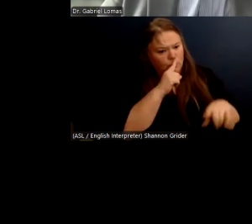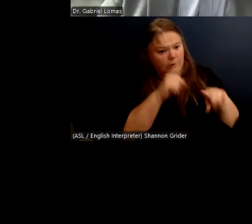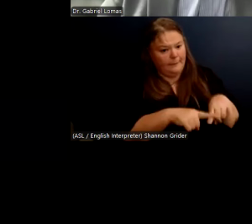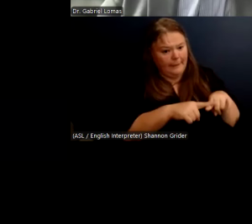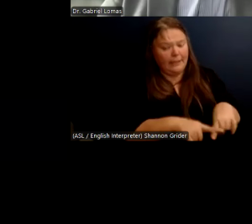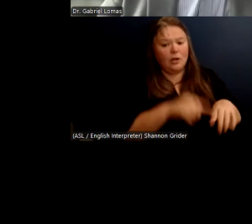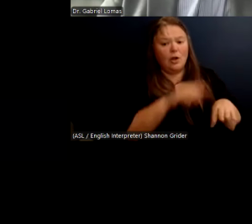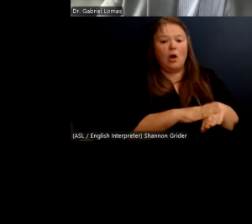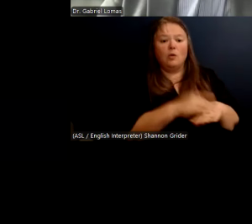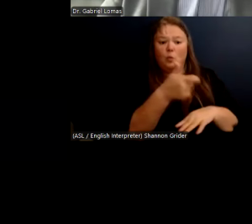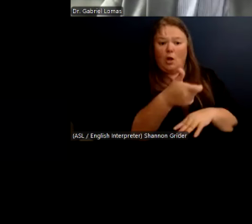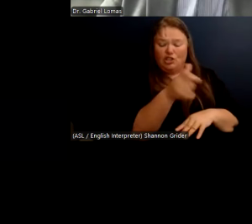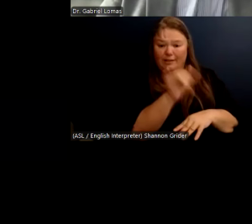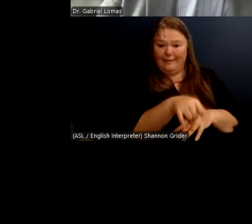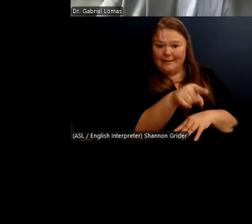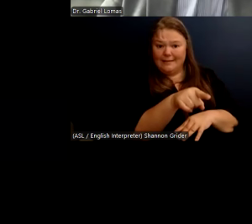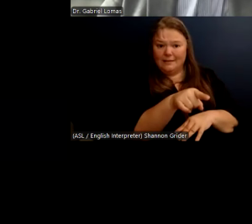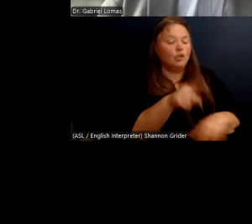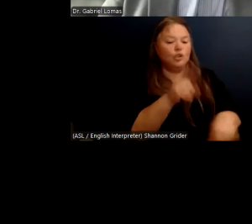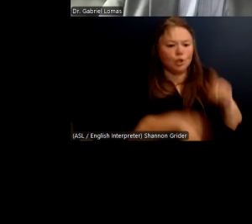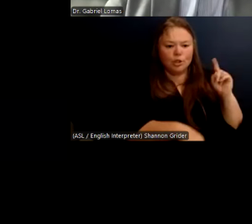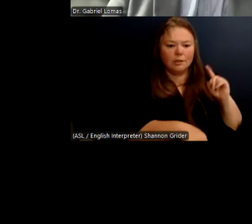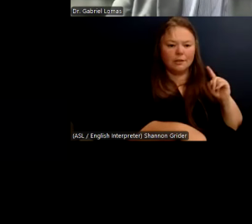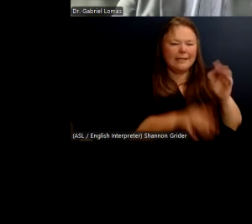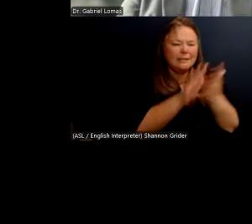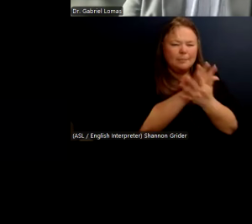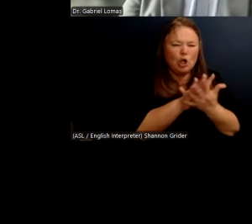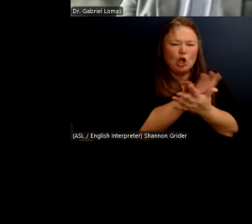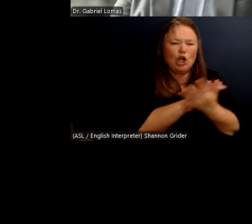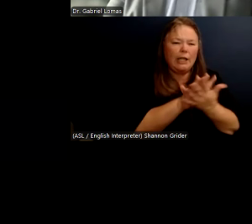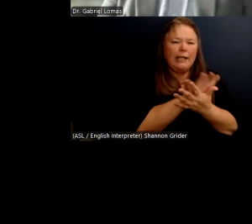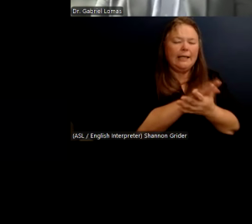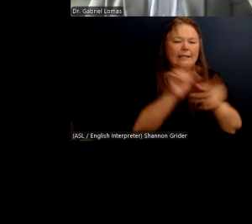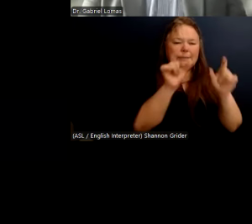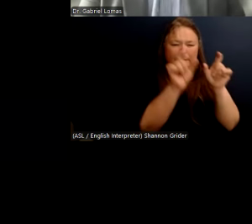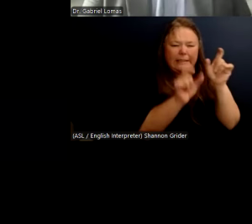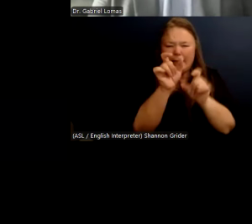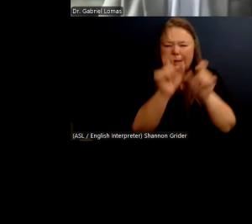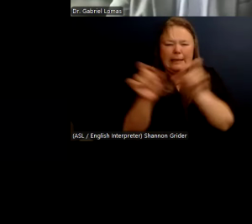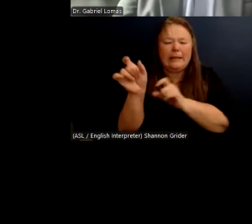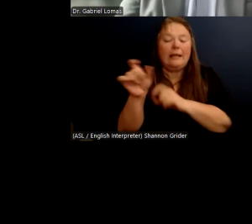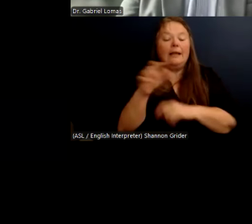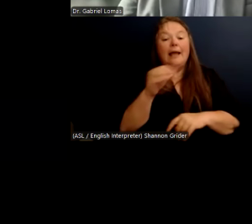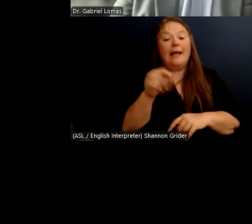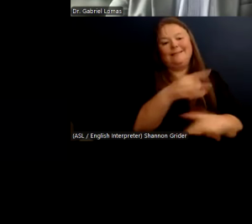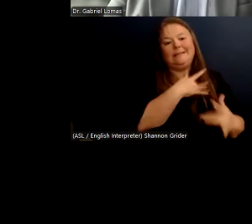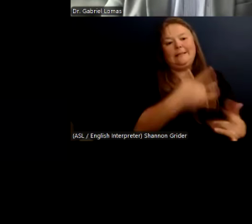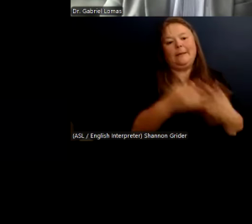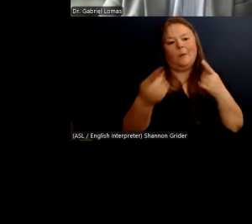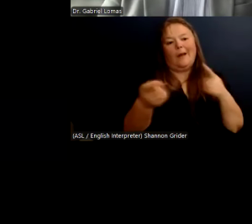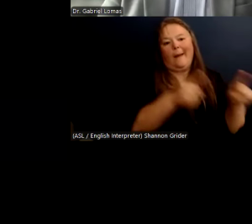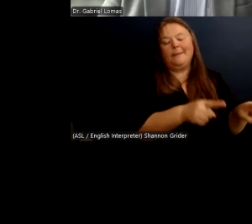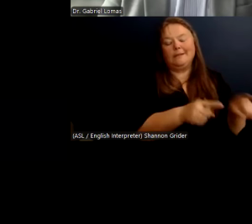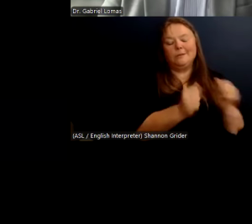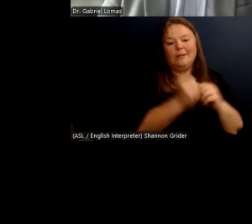on watching this, you wouldn't. It's blurry, it's pixelating, and this is typically what happens. So if